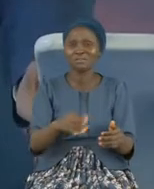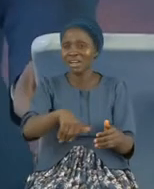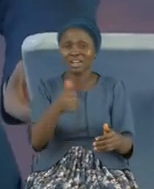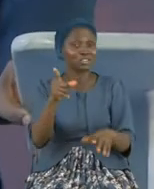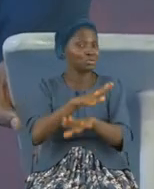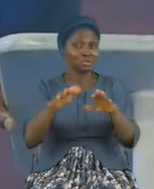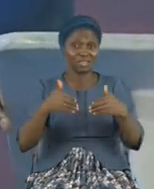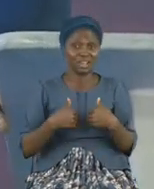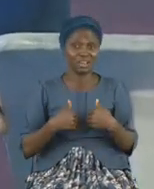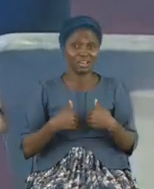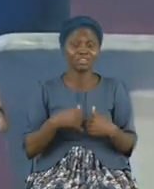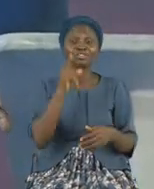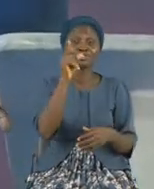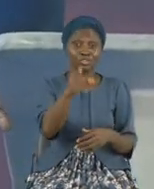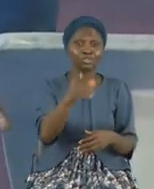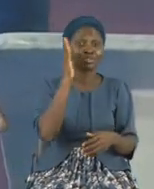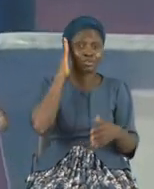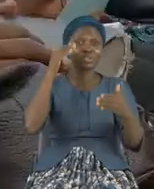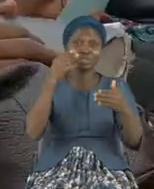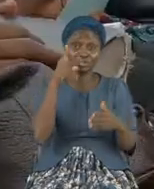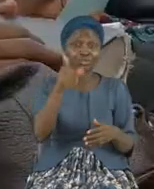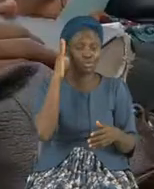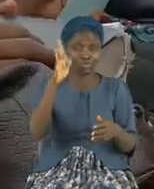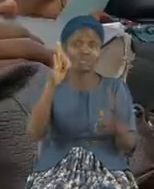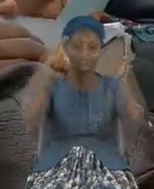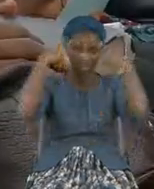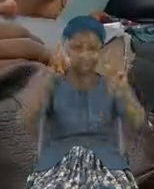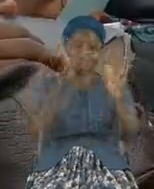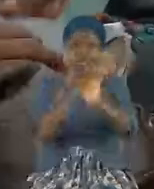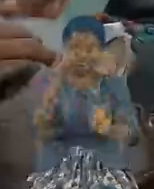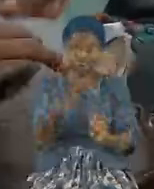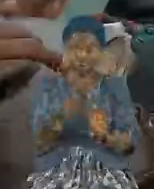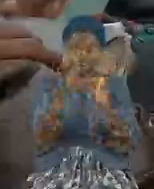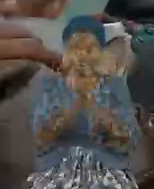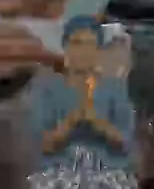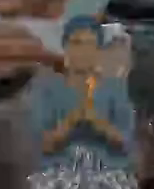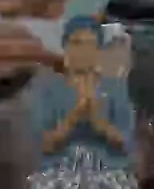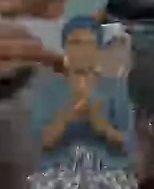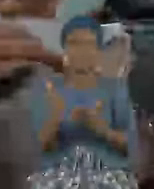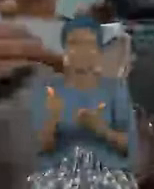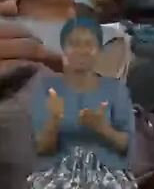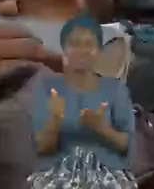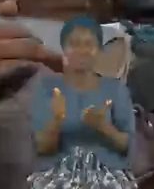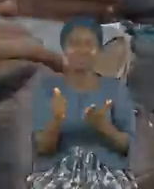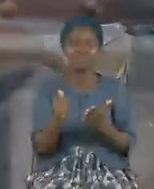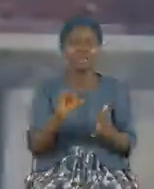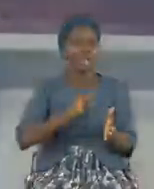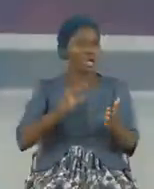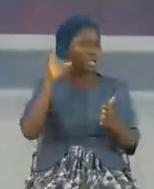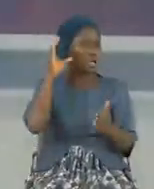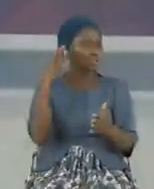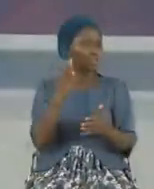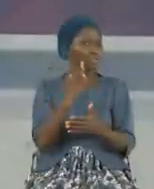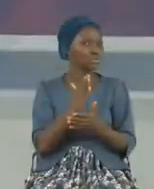have, you will succeed. I heard of somebody, a